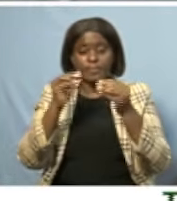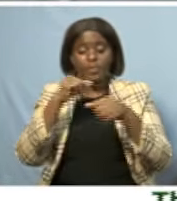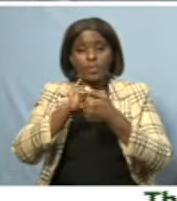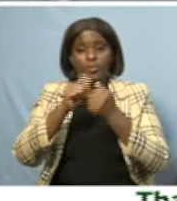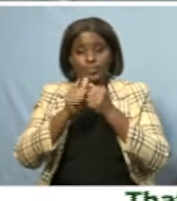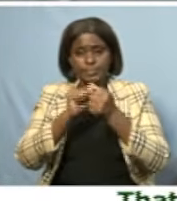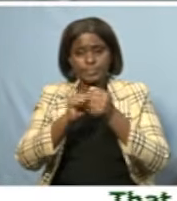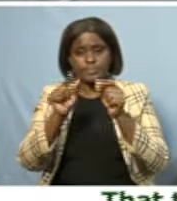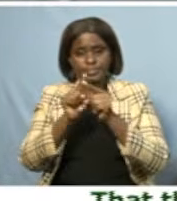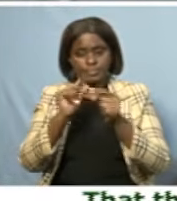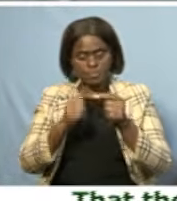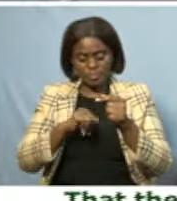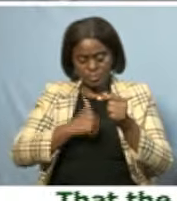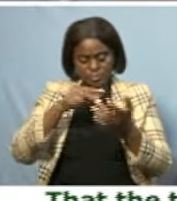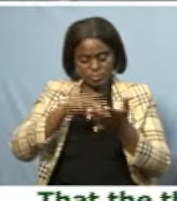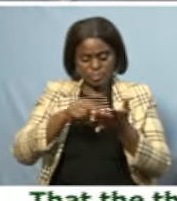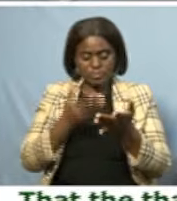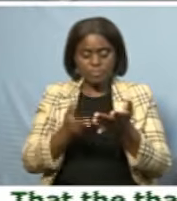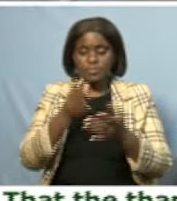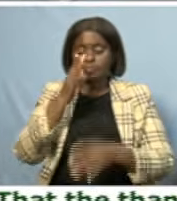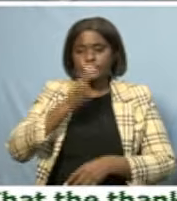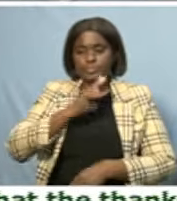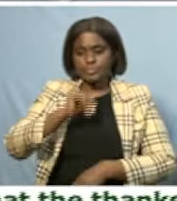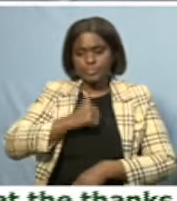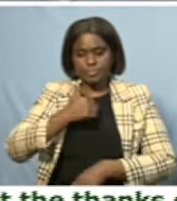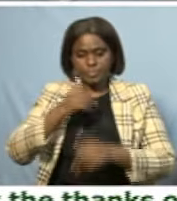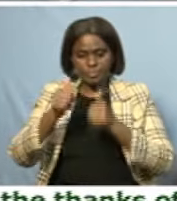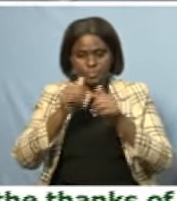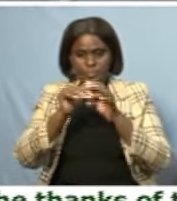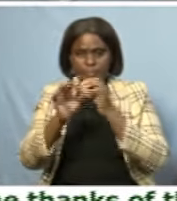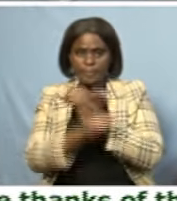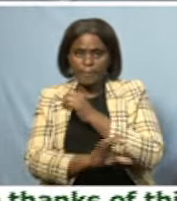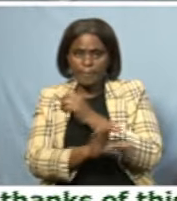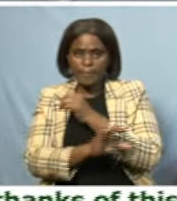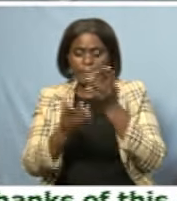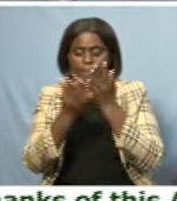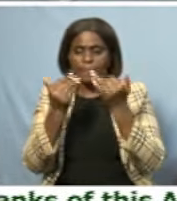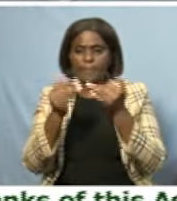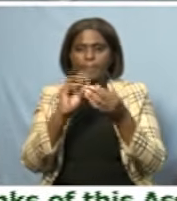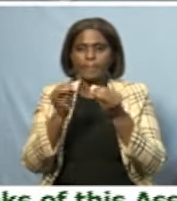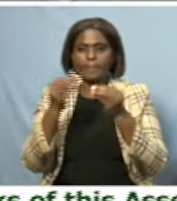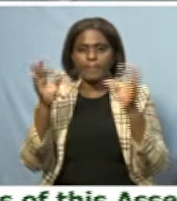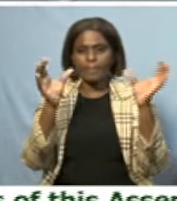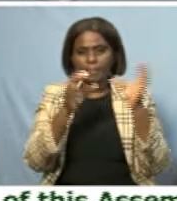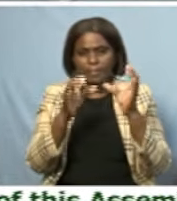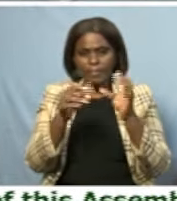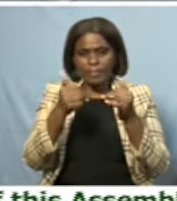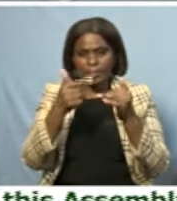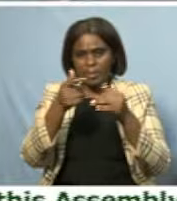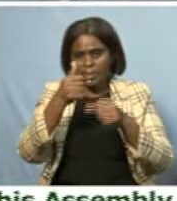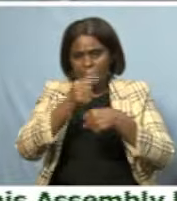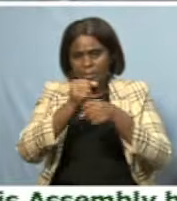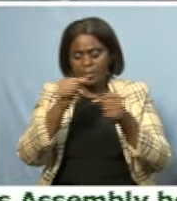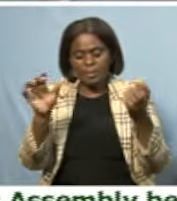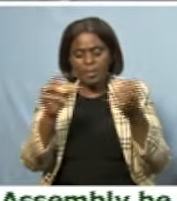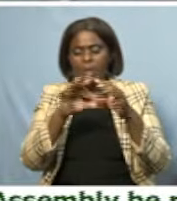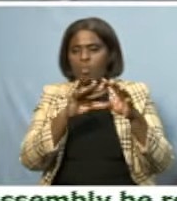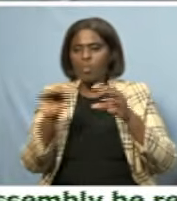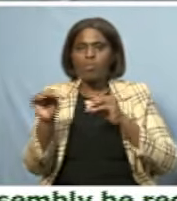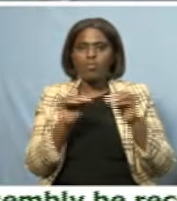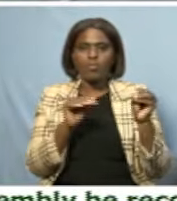conflict. As we stand, Madam Speaker, we have a situation in the country where a number of communities are being